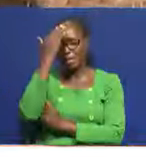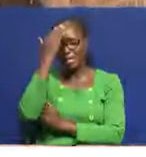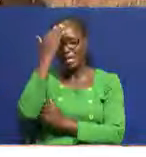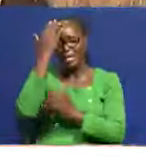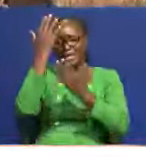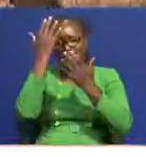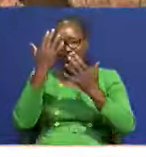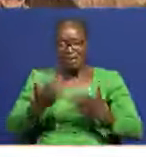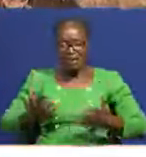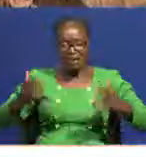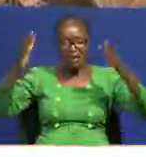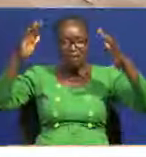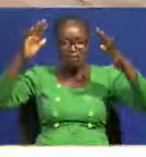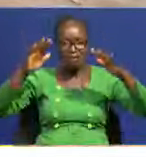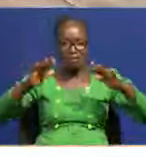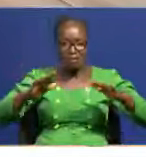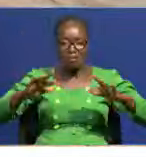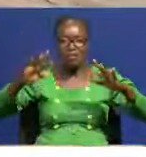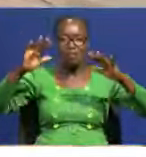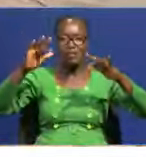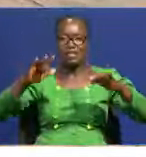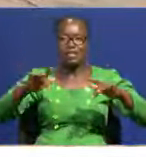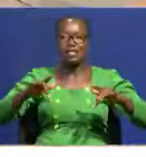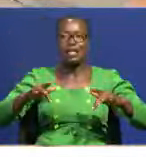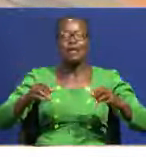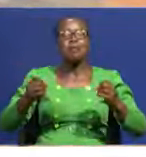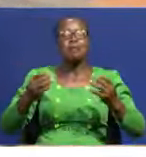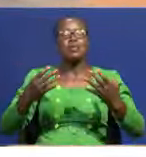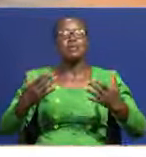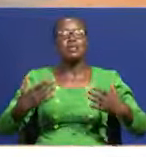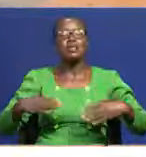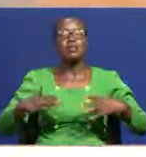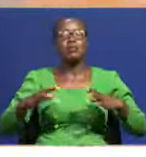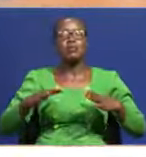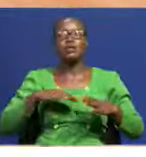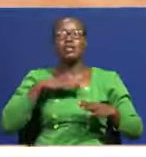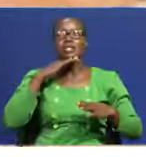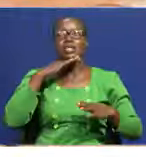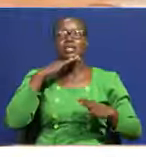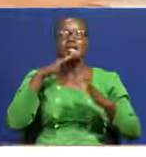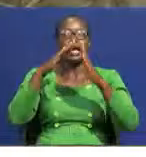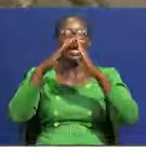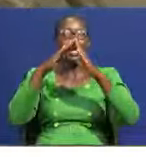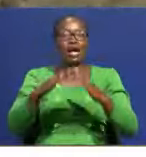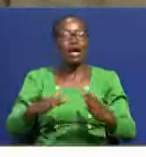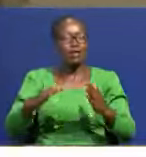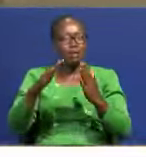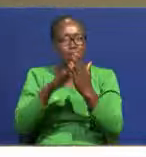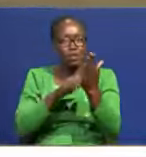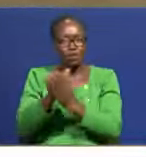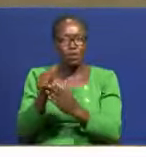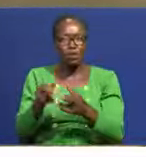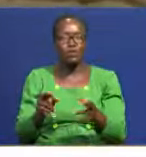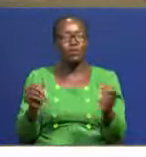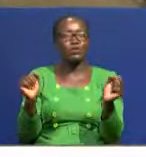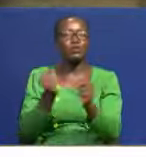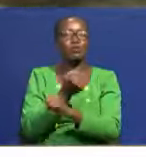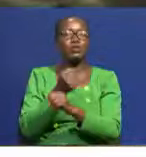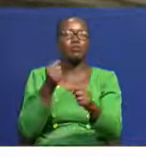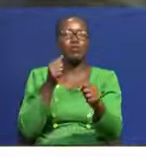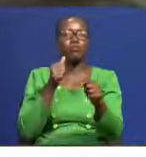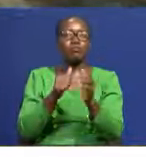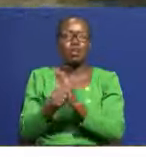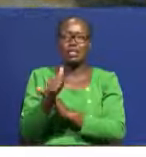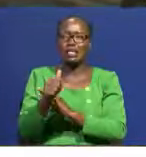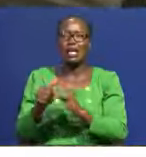night. Dozens of lives lost, several houses destroyed, and roads rendered impassable. Families